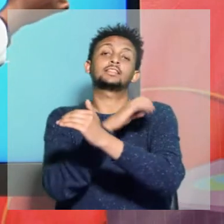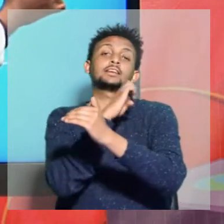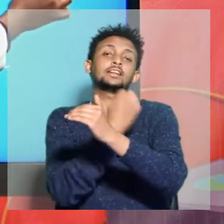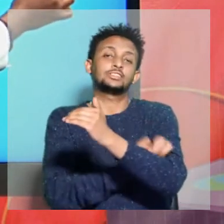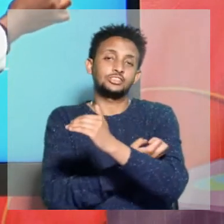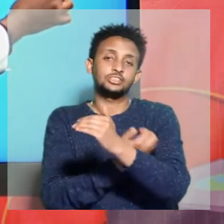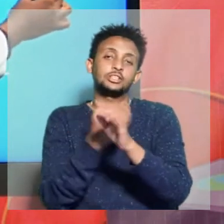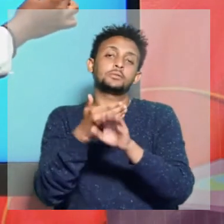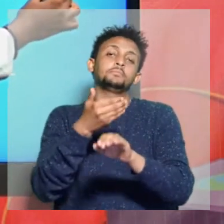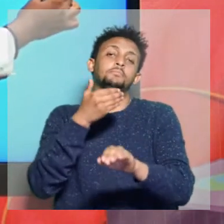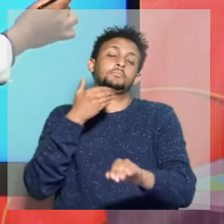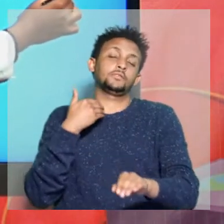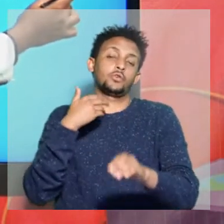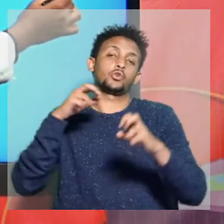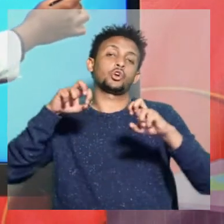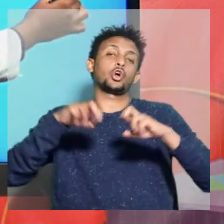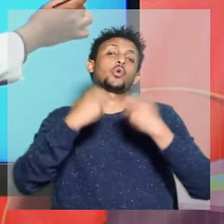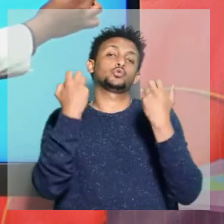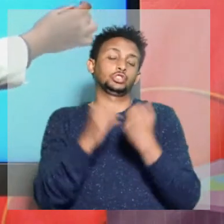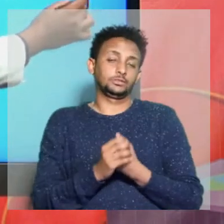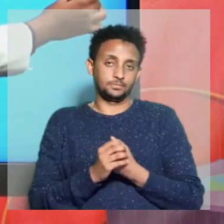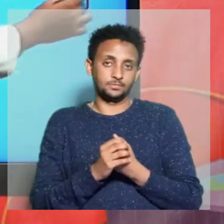energy before collision.